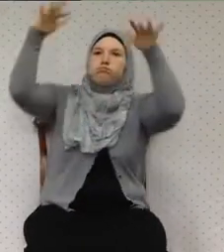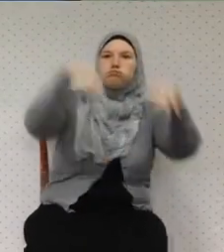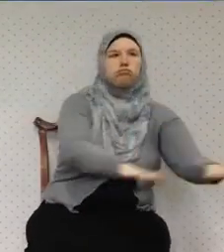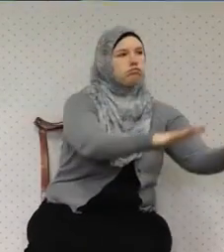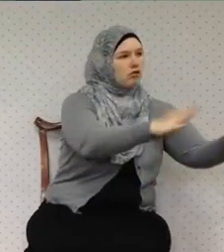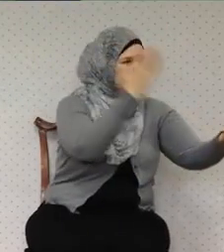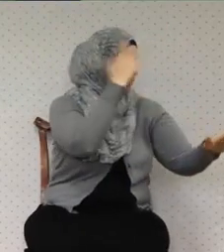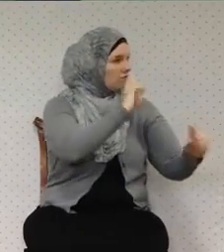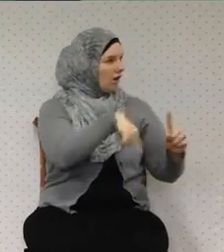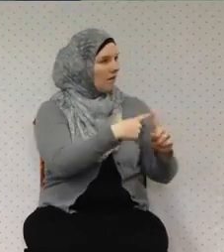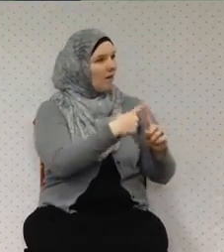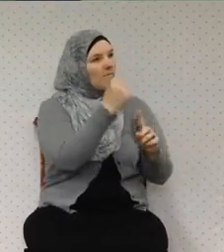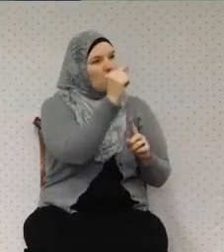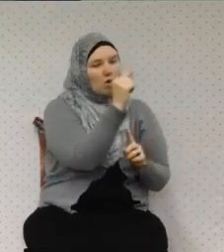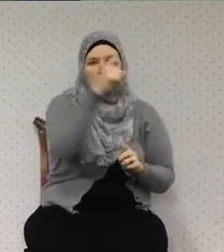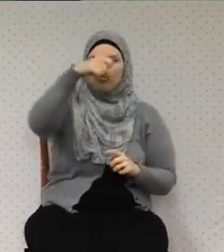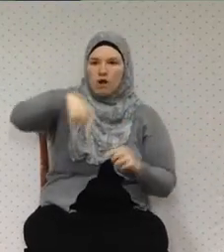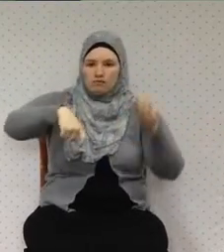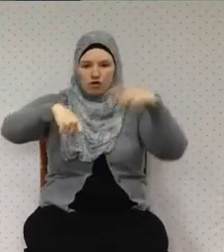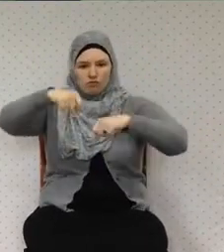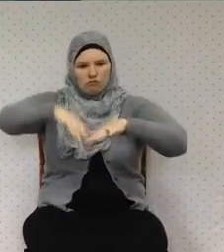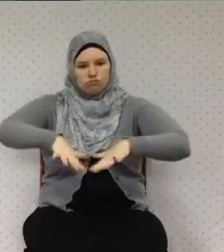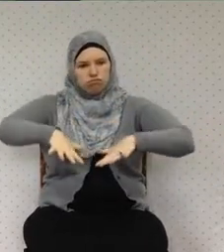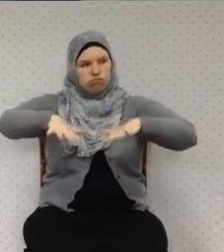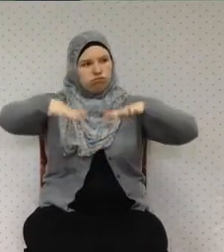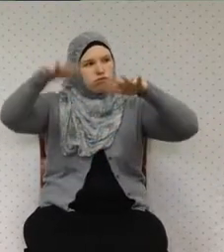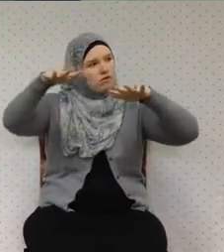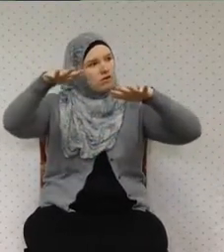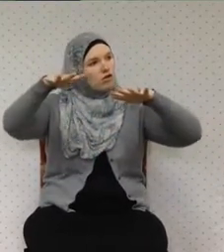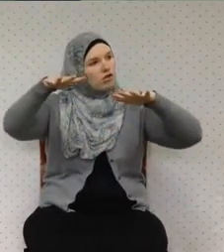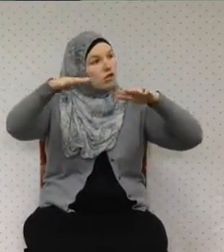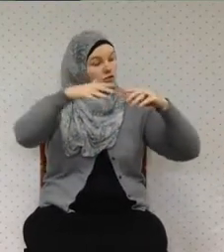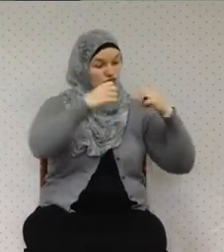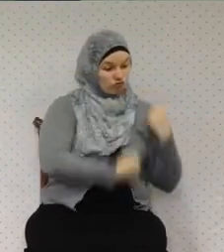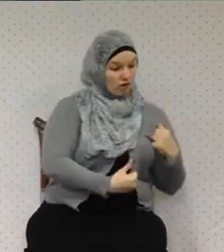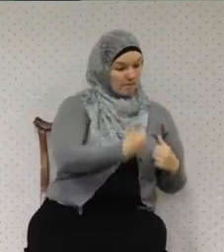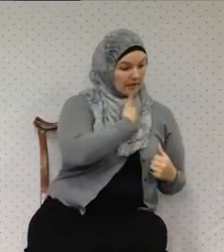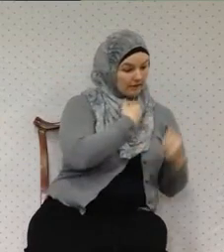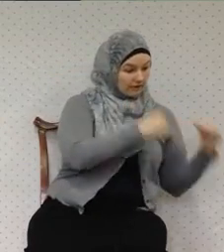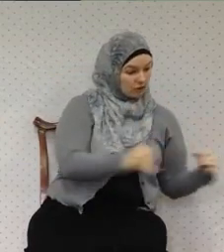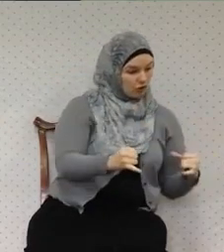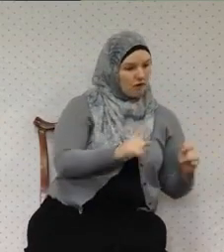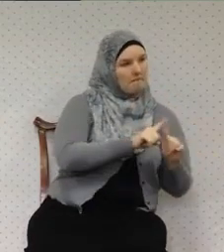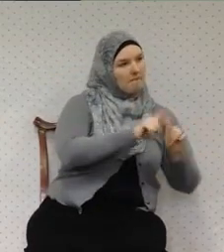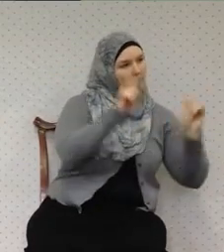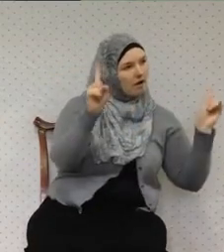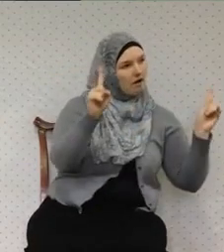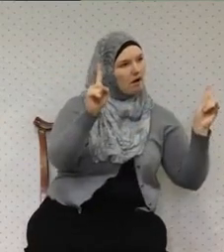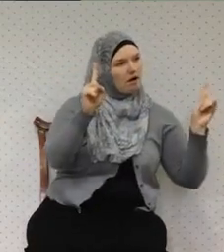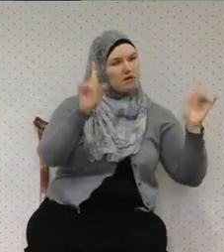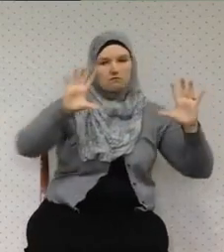know what we're talking about. So we have to not only be strong individually, but we have to be